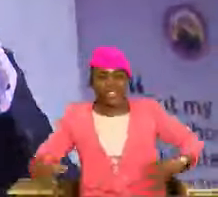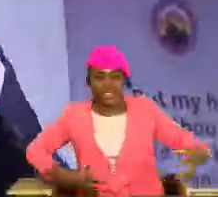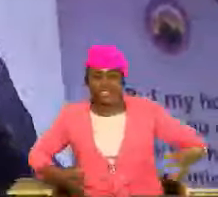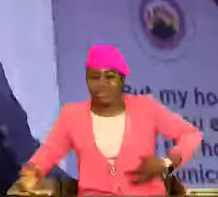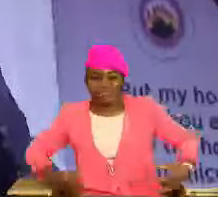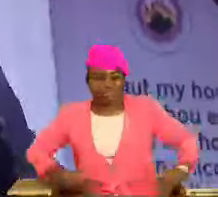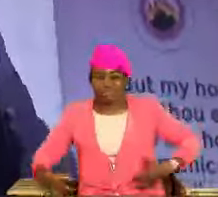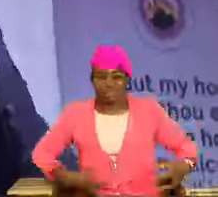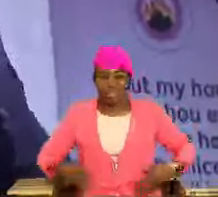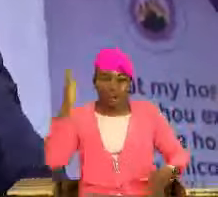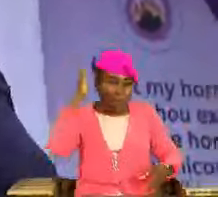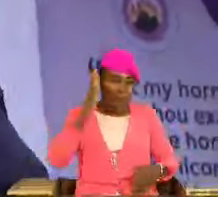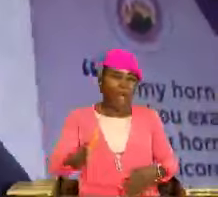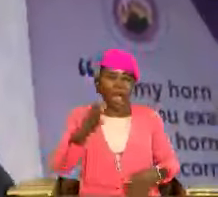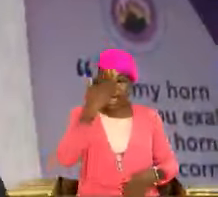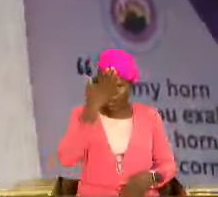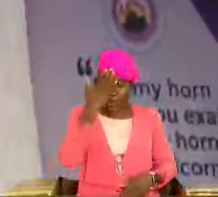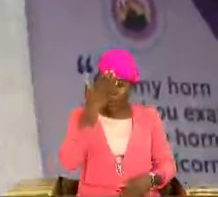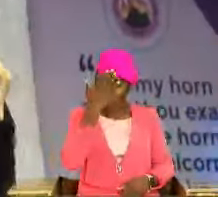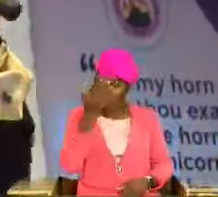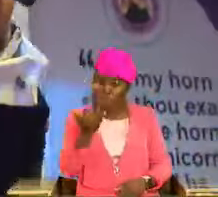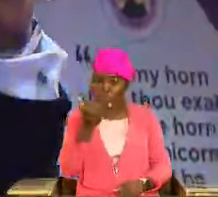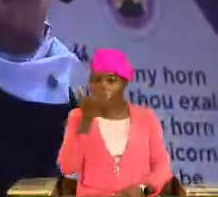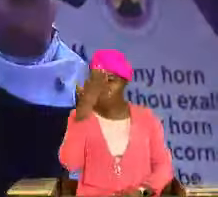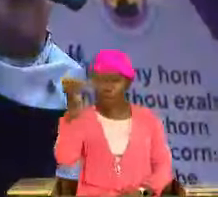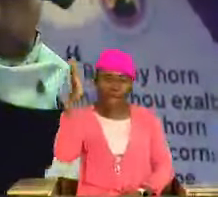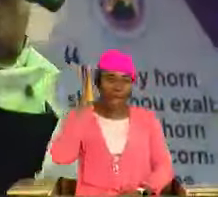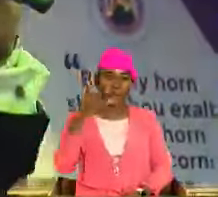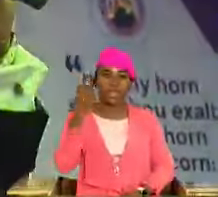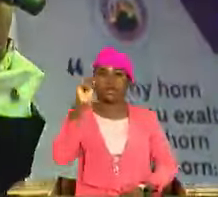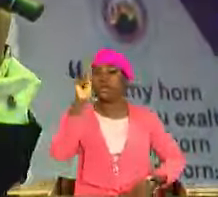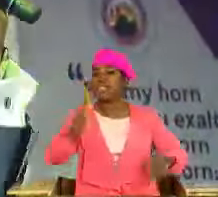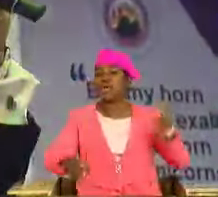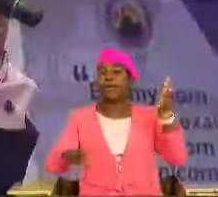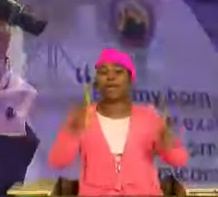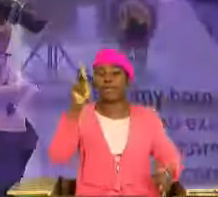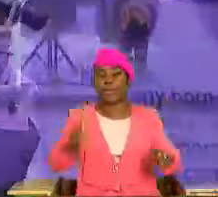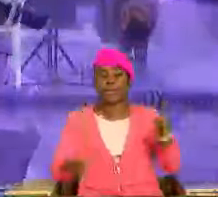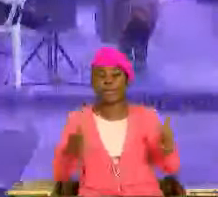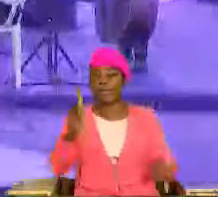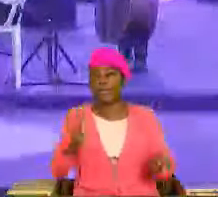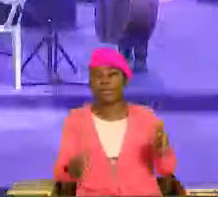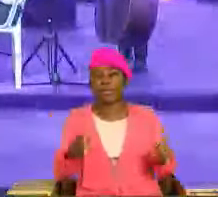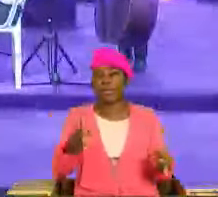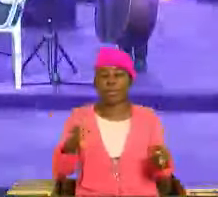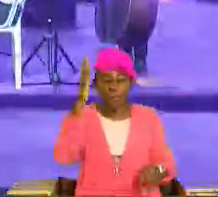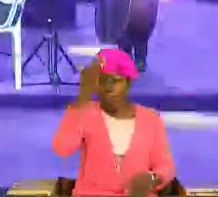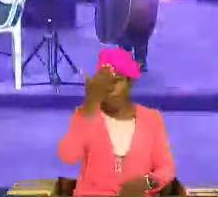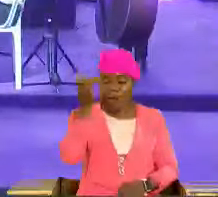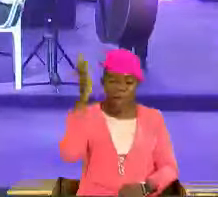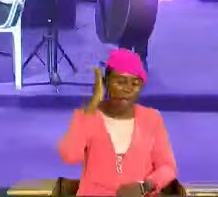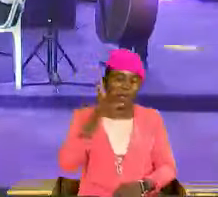so the people and why the